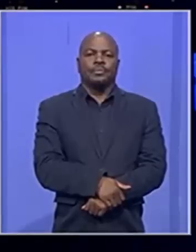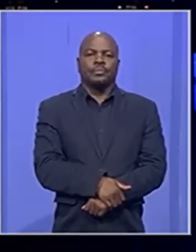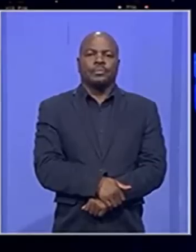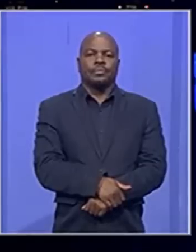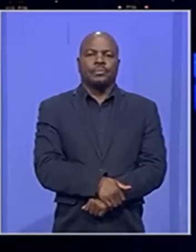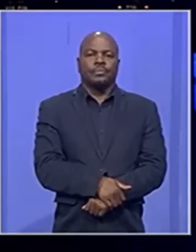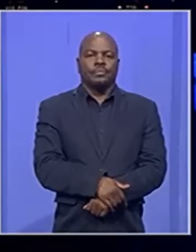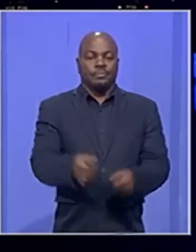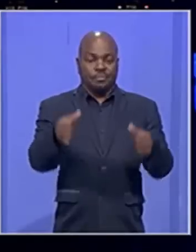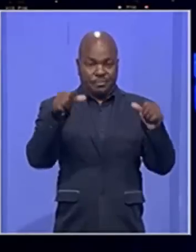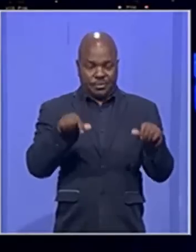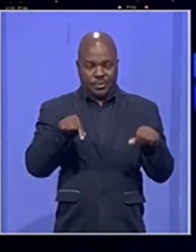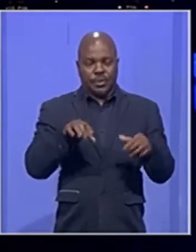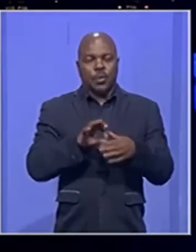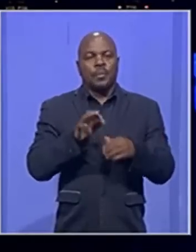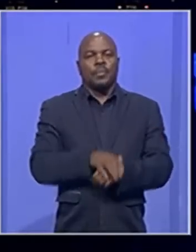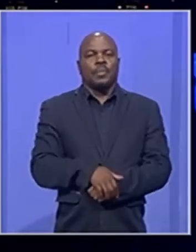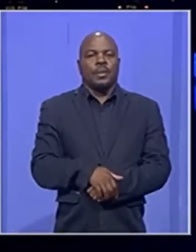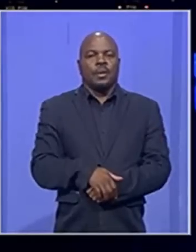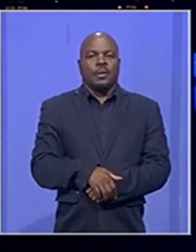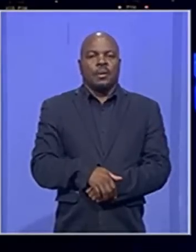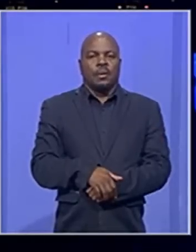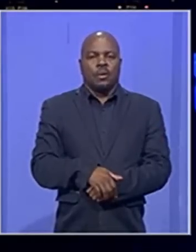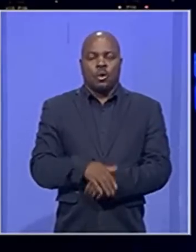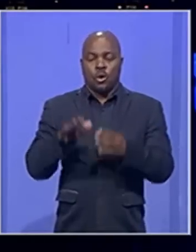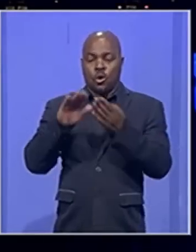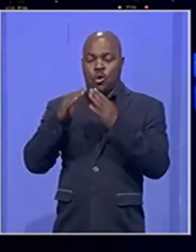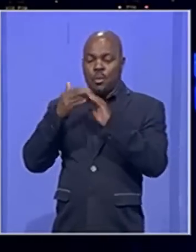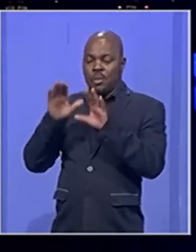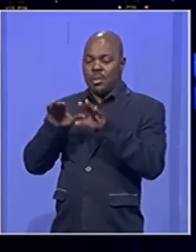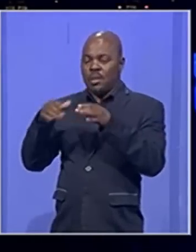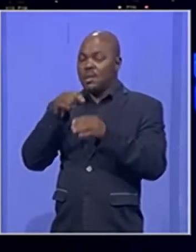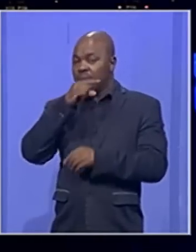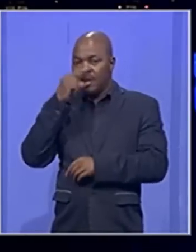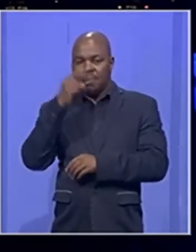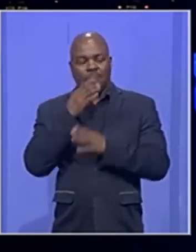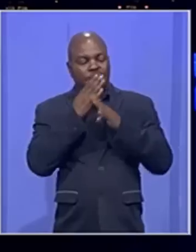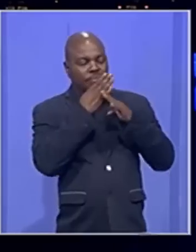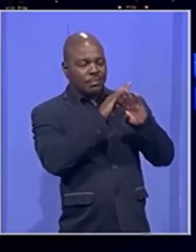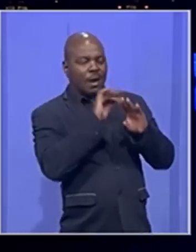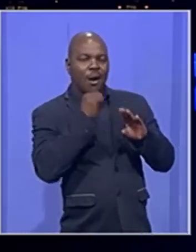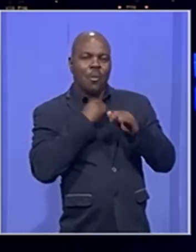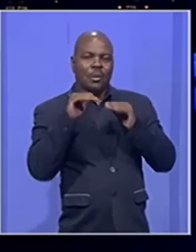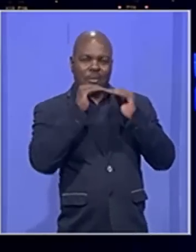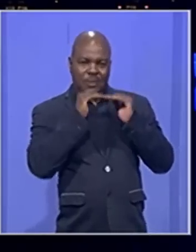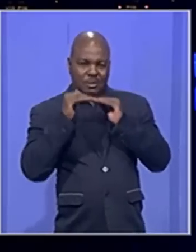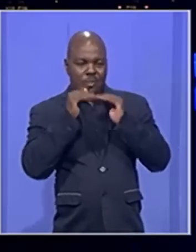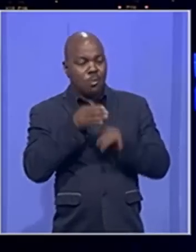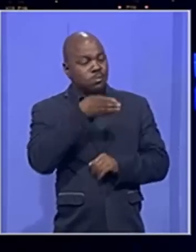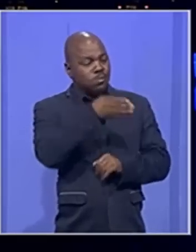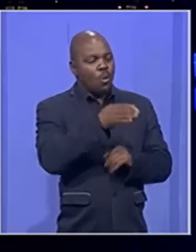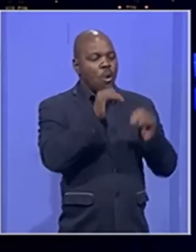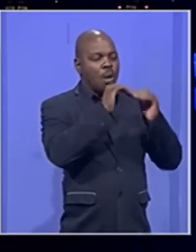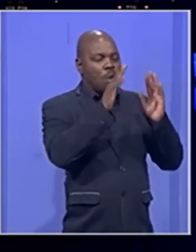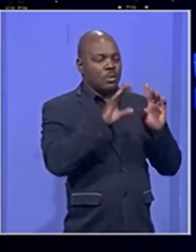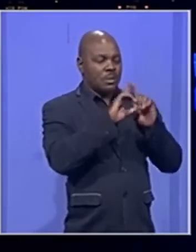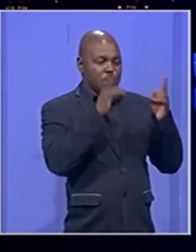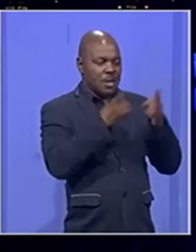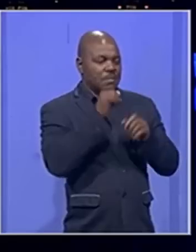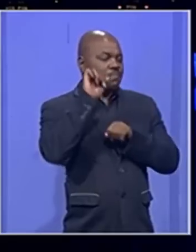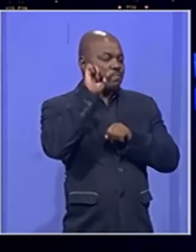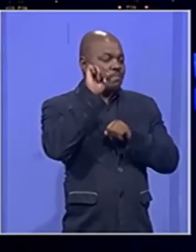Ha re kgutlela kwano lapeng re fumana hore ditho tsa mokgatlo wa baahi wa Defender wa Democracy di piketile ka ntle ho dikantoro tsa lefapha la bodulo